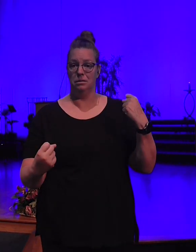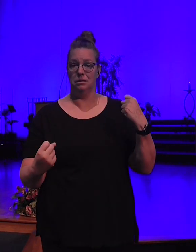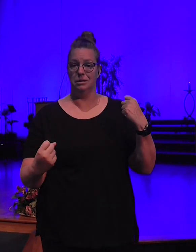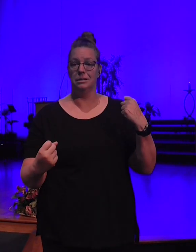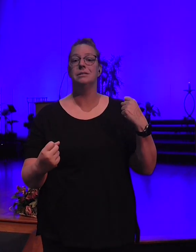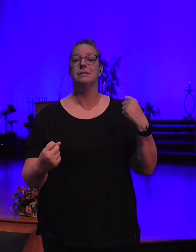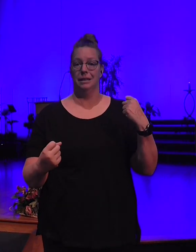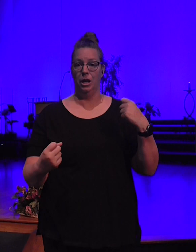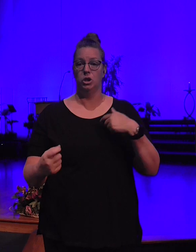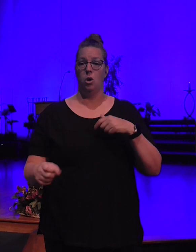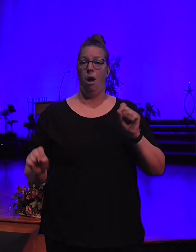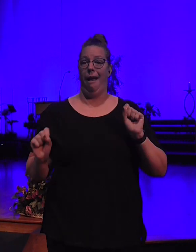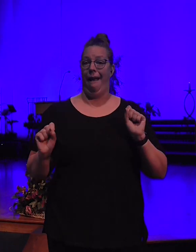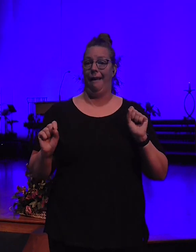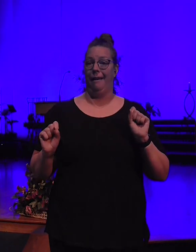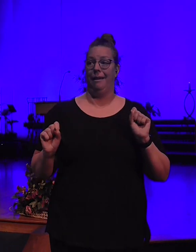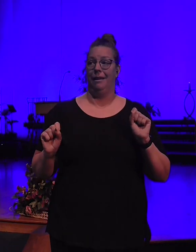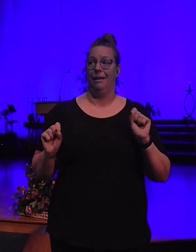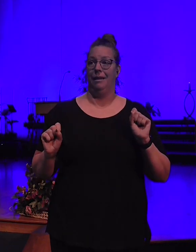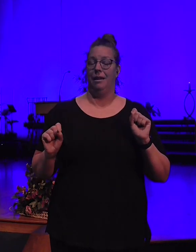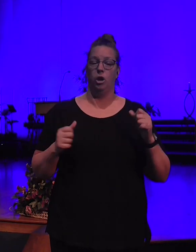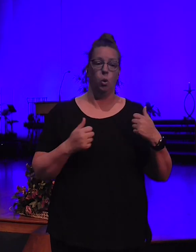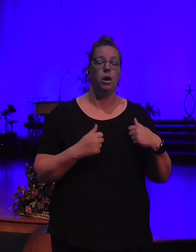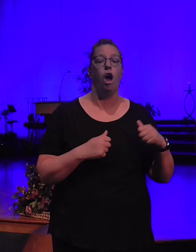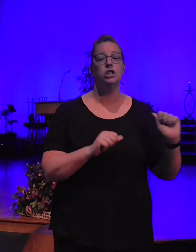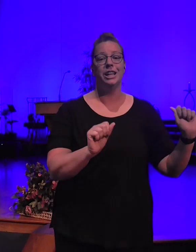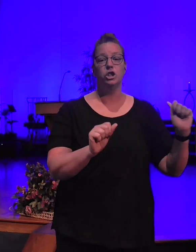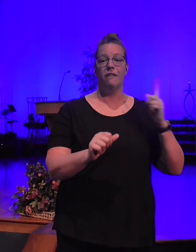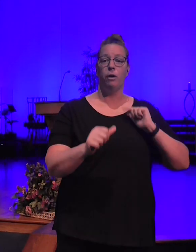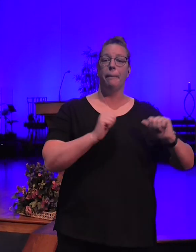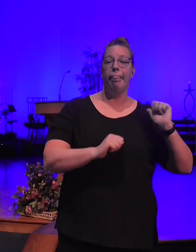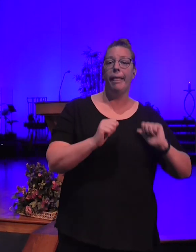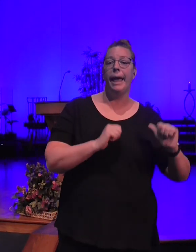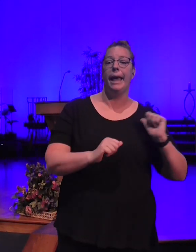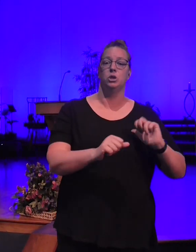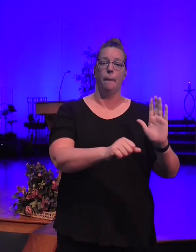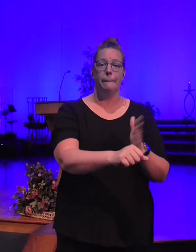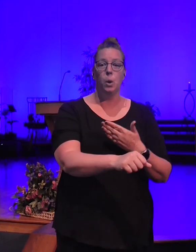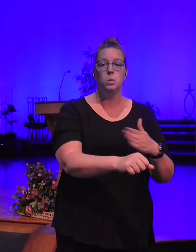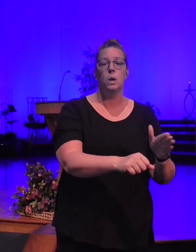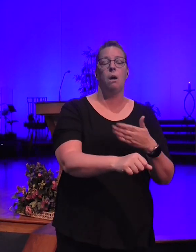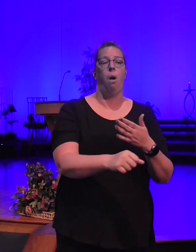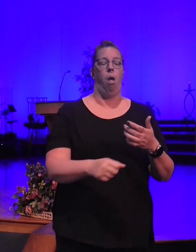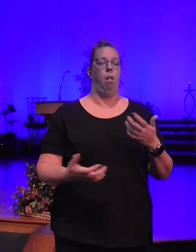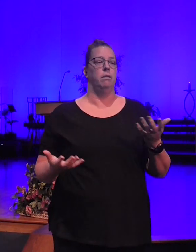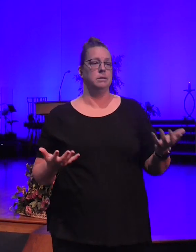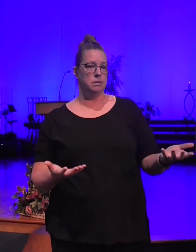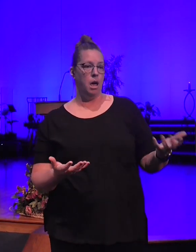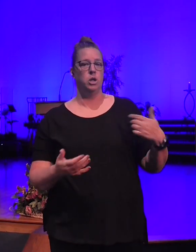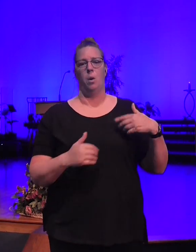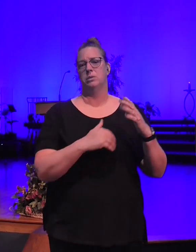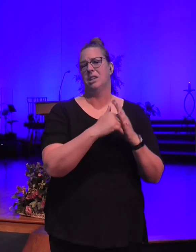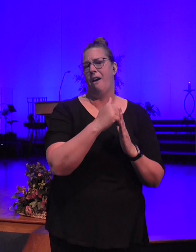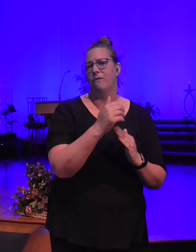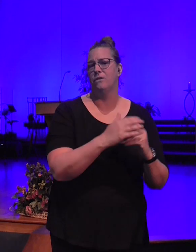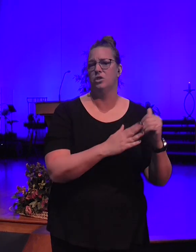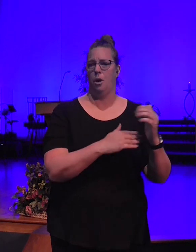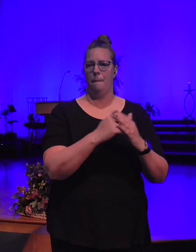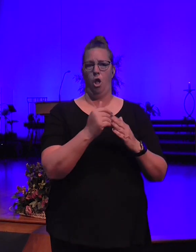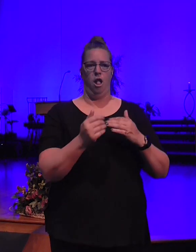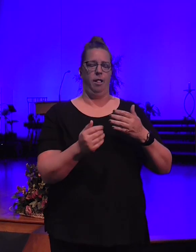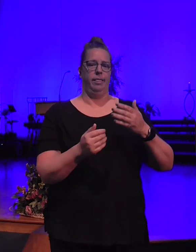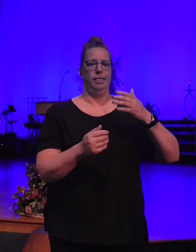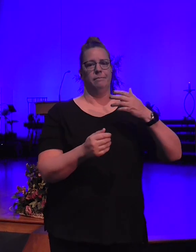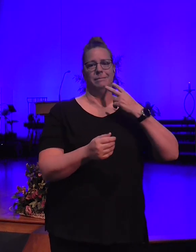I could audition for plays and musicals. I sang in the choir, so I was comfortable singing.